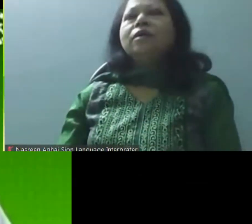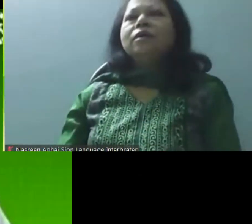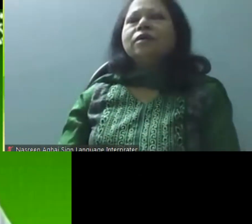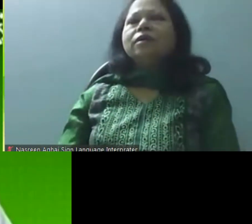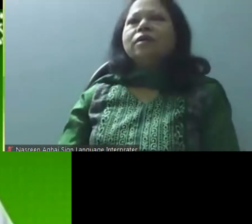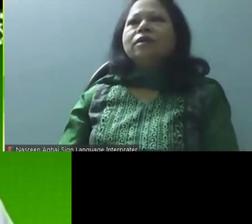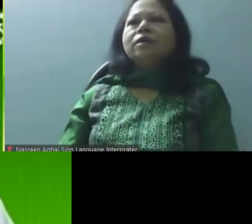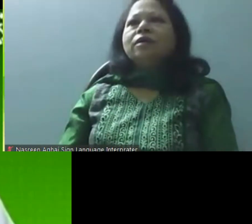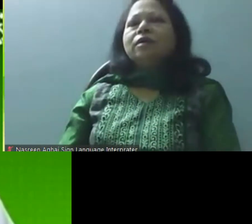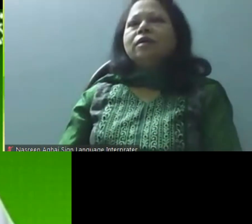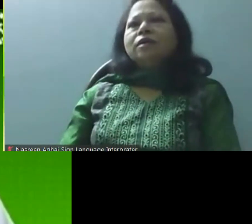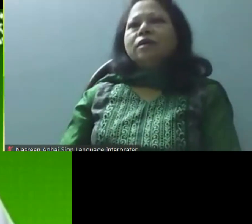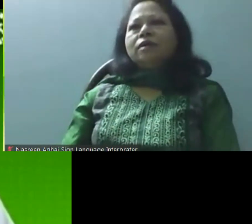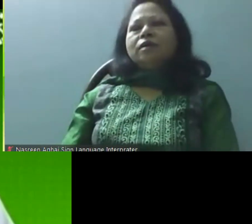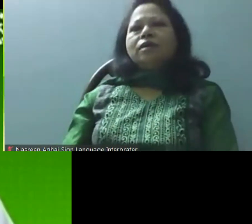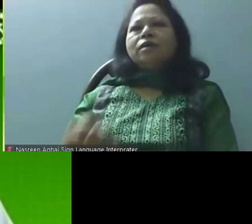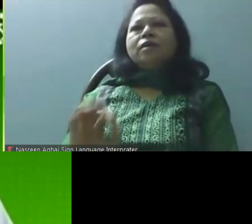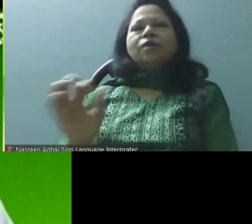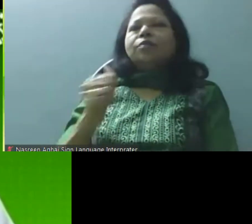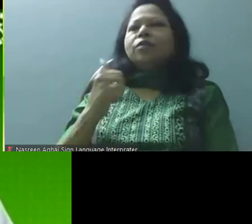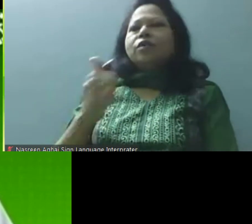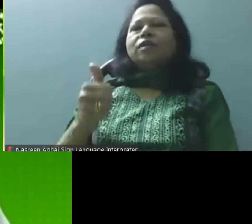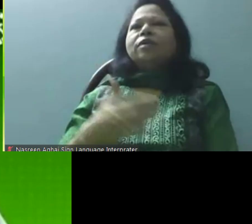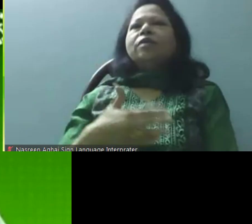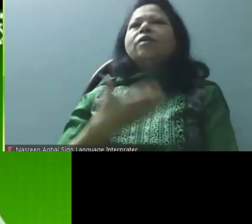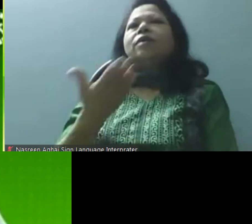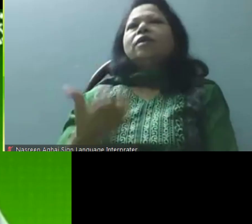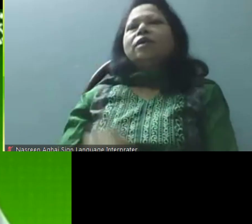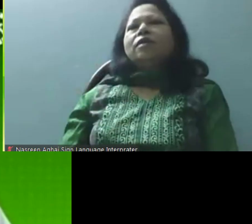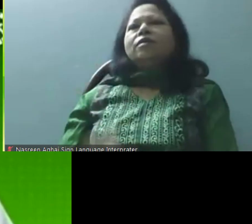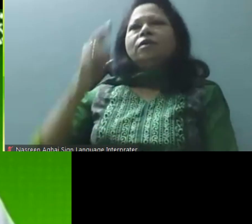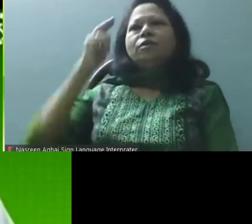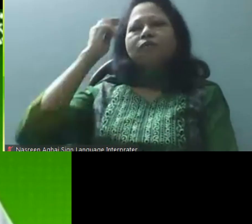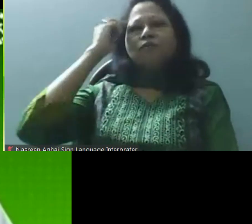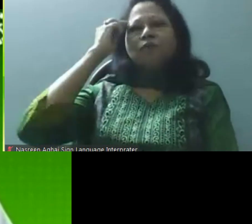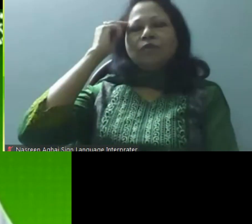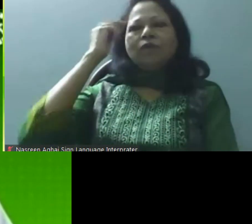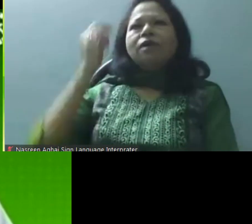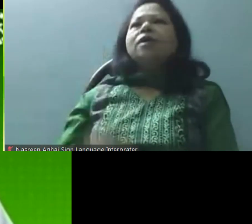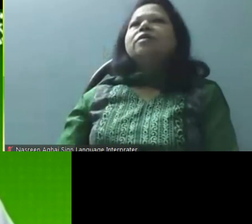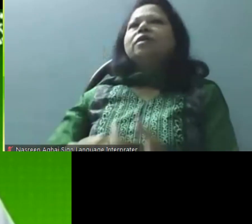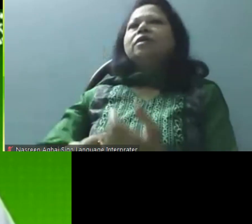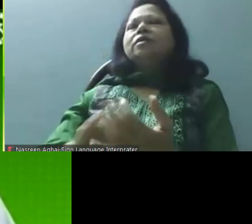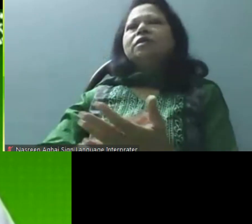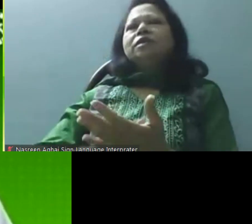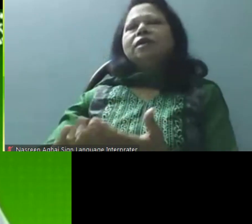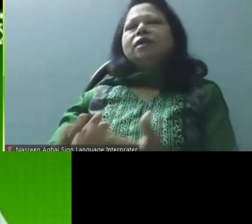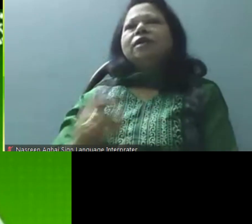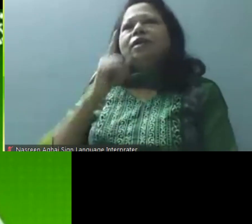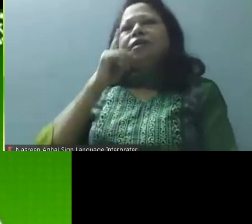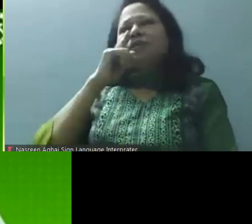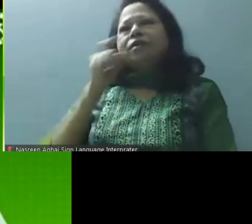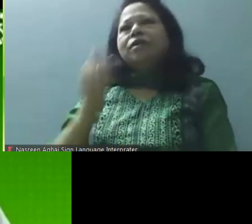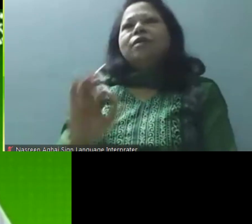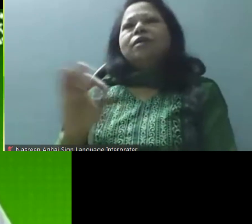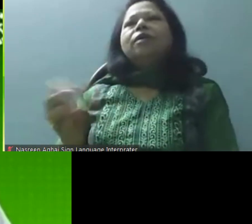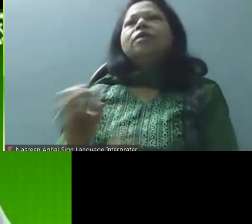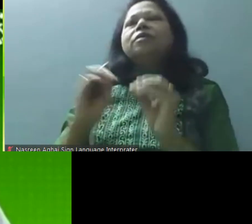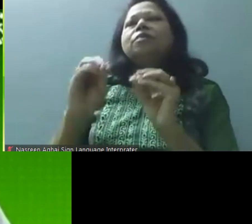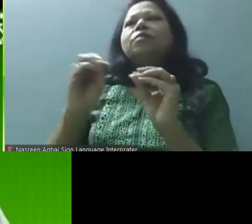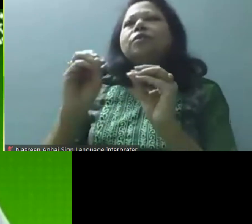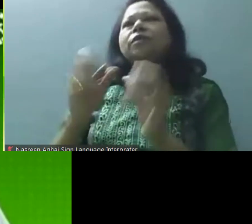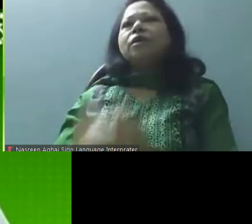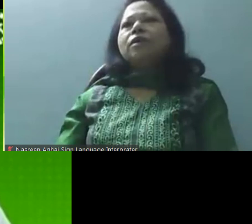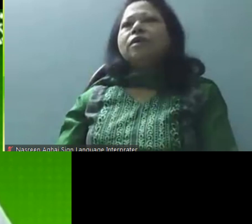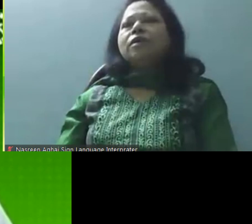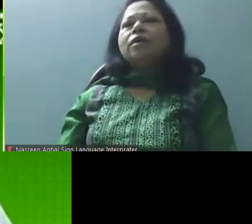Indeed, it is always lovely to hear from Professor Shahid Memon and Ms. Shakila. So they have been our ardent supporters in